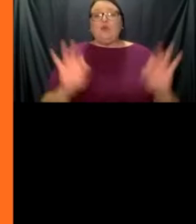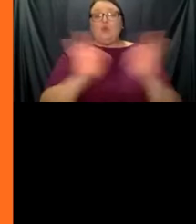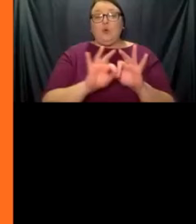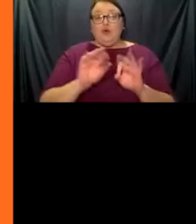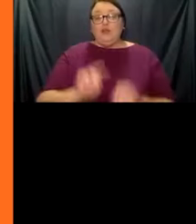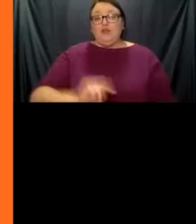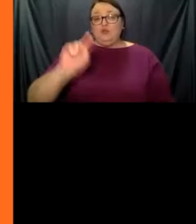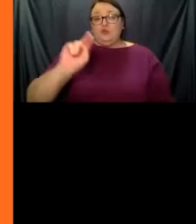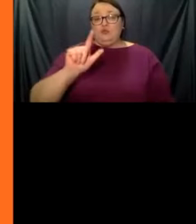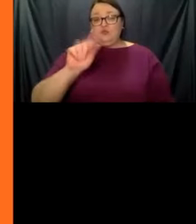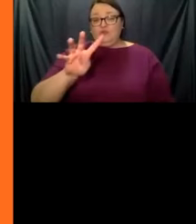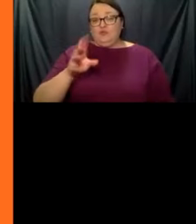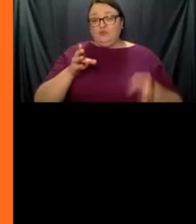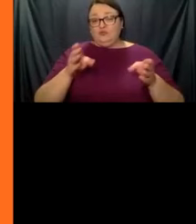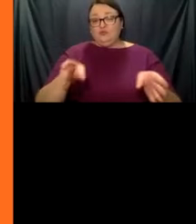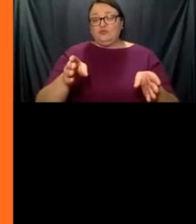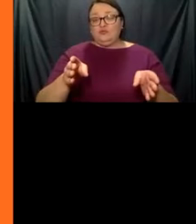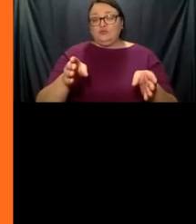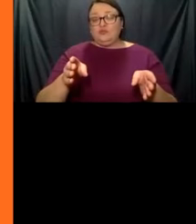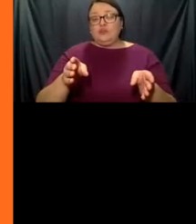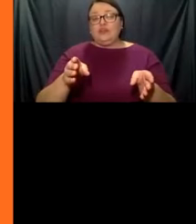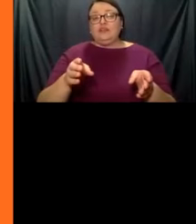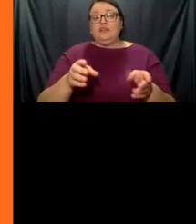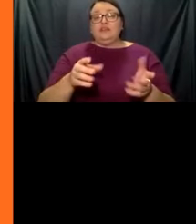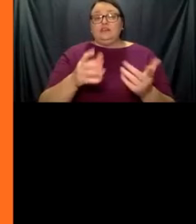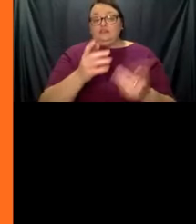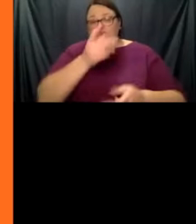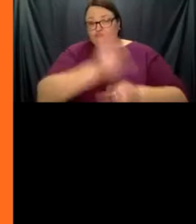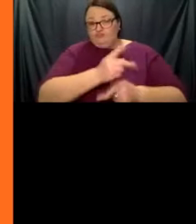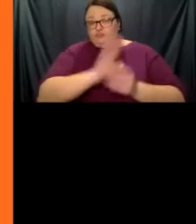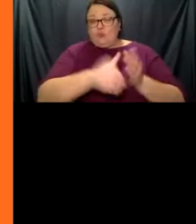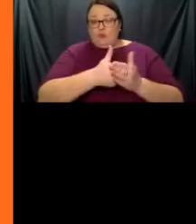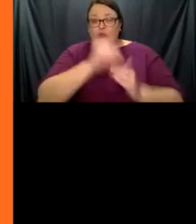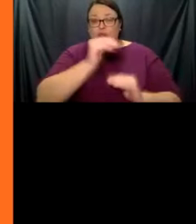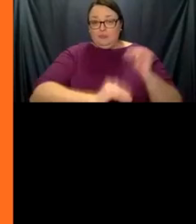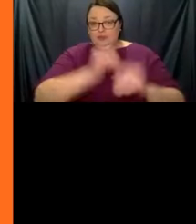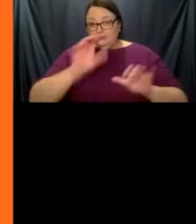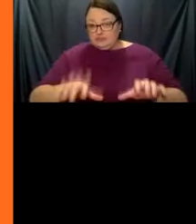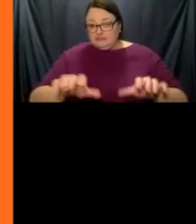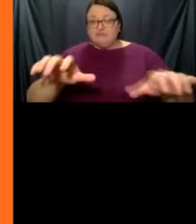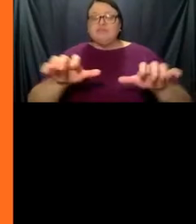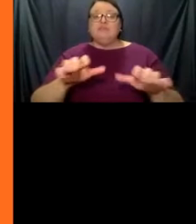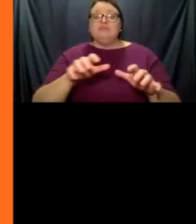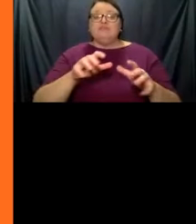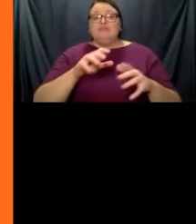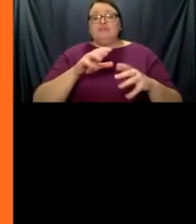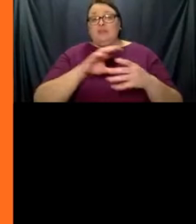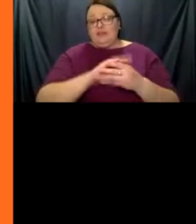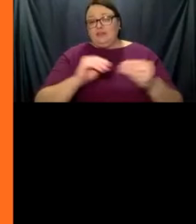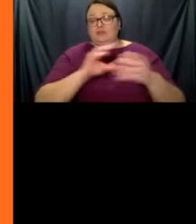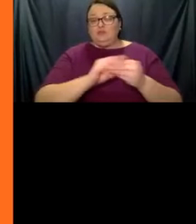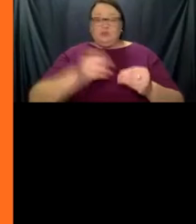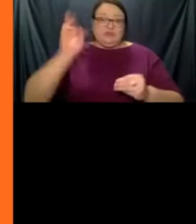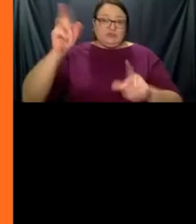esta peluquería, era muy importante para la vecindad North 24th Street.